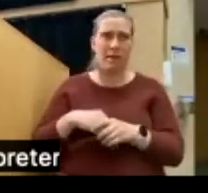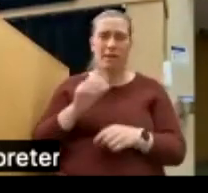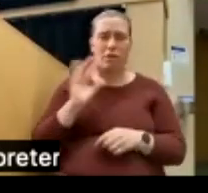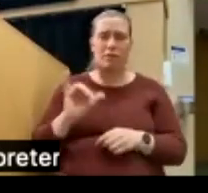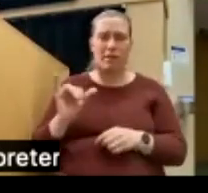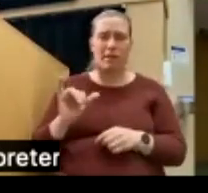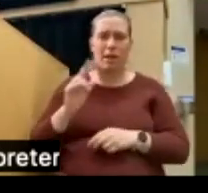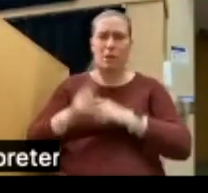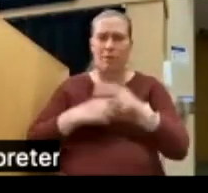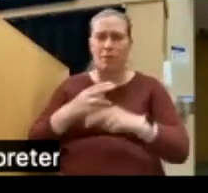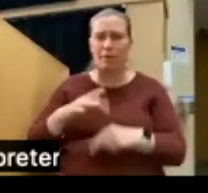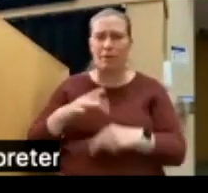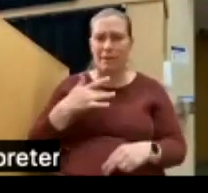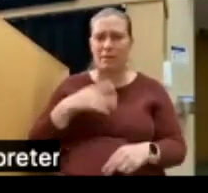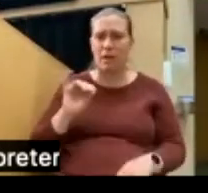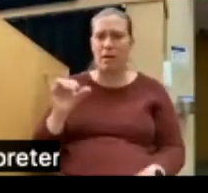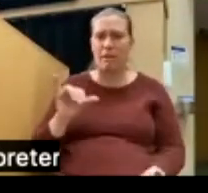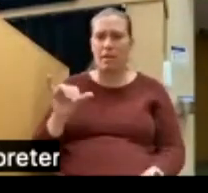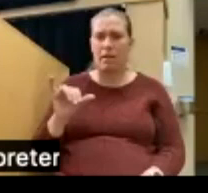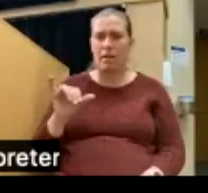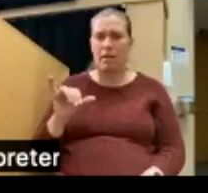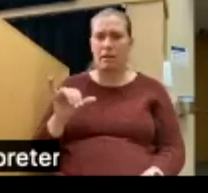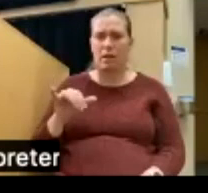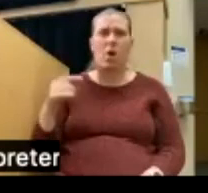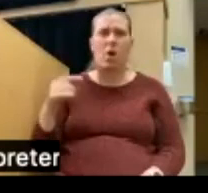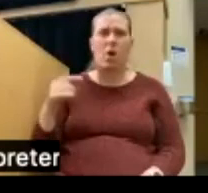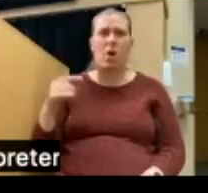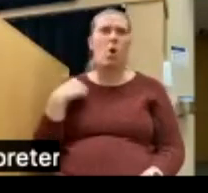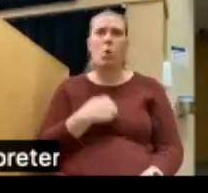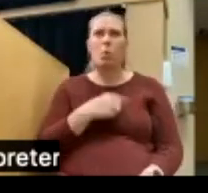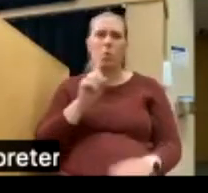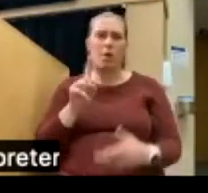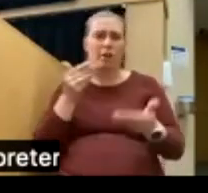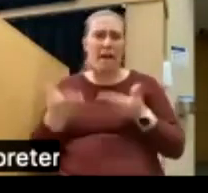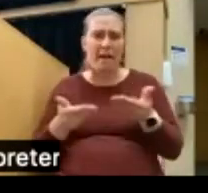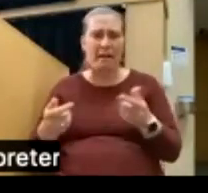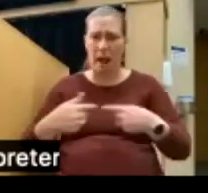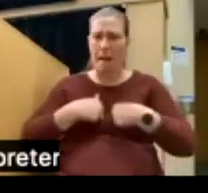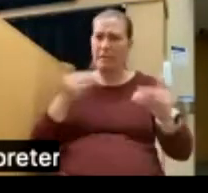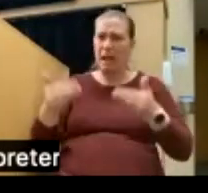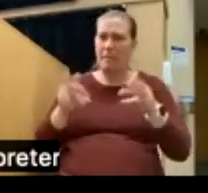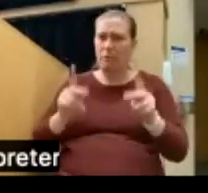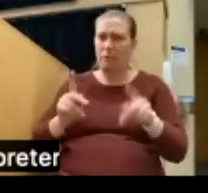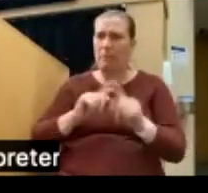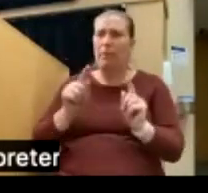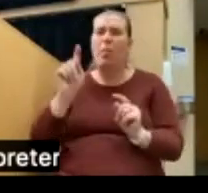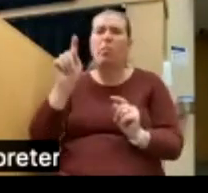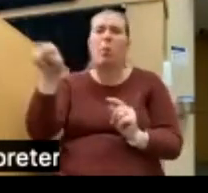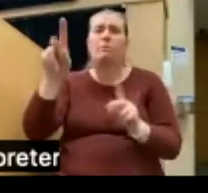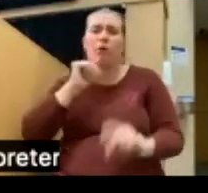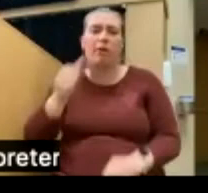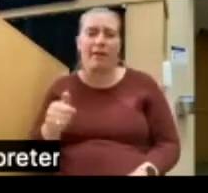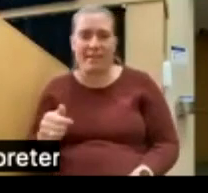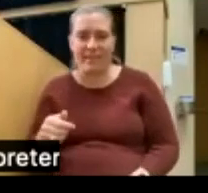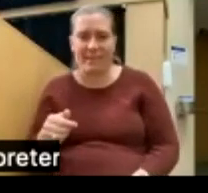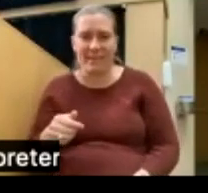like, we're kind. The problem is those other people over there. but it's funny because the reality